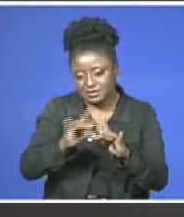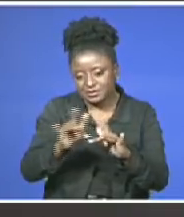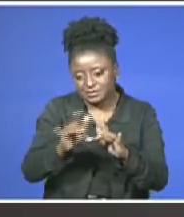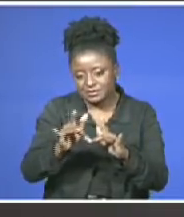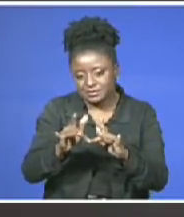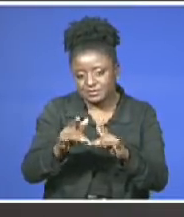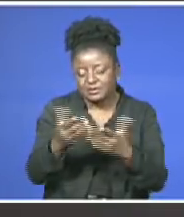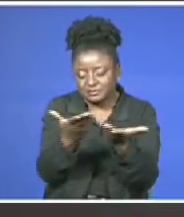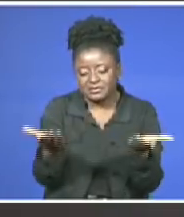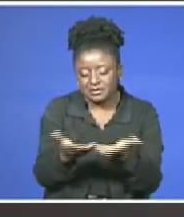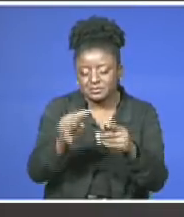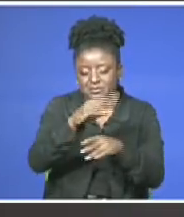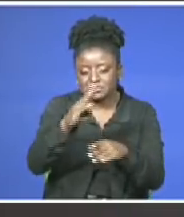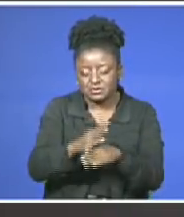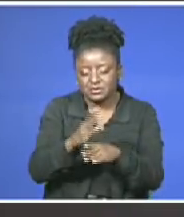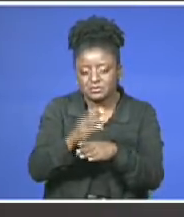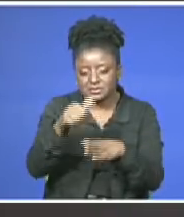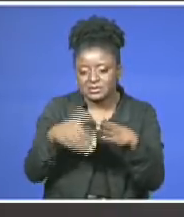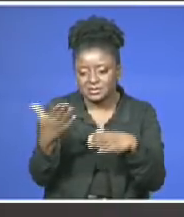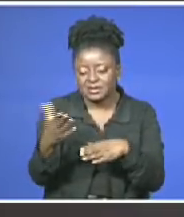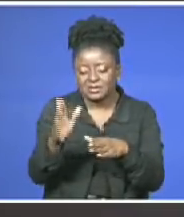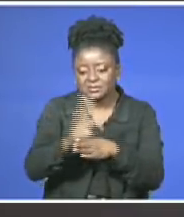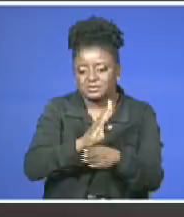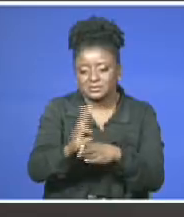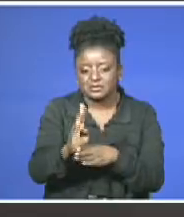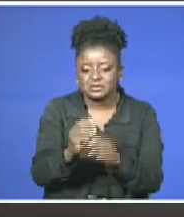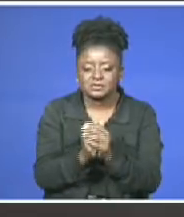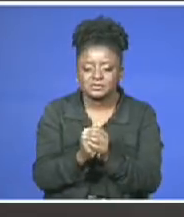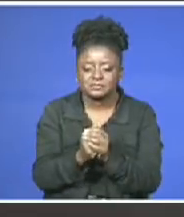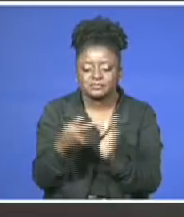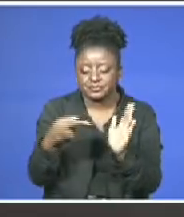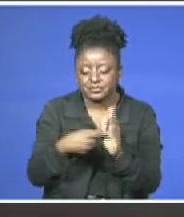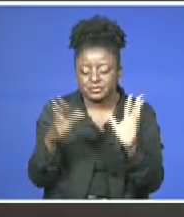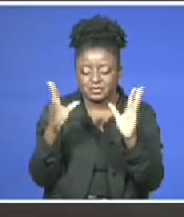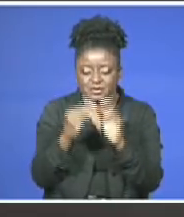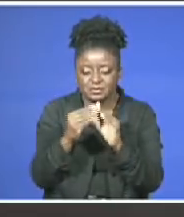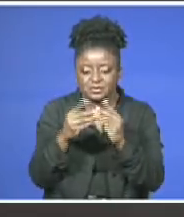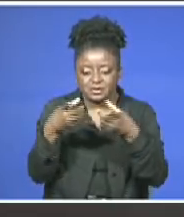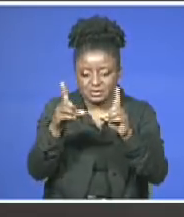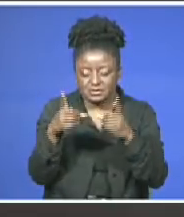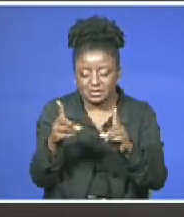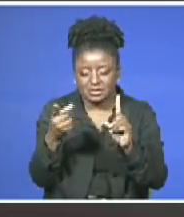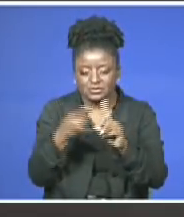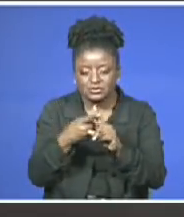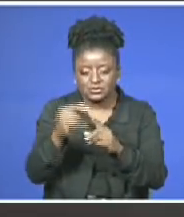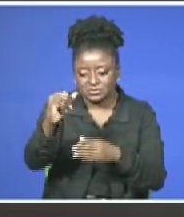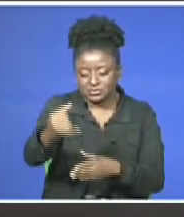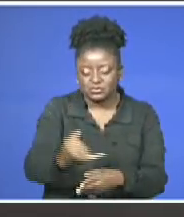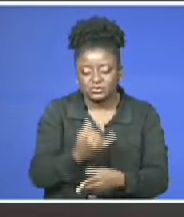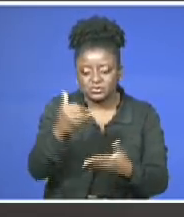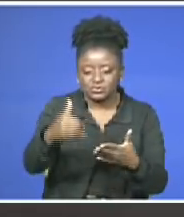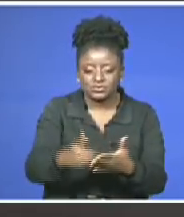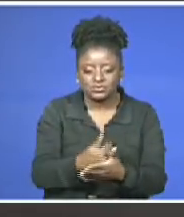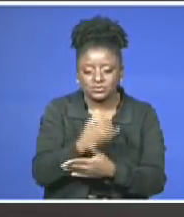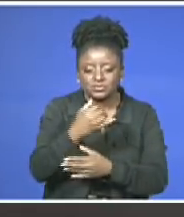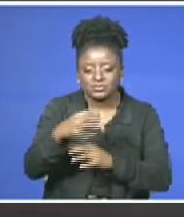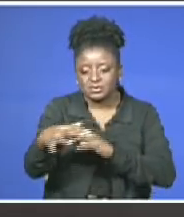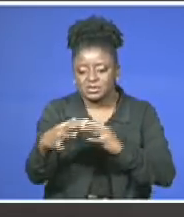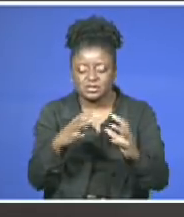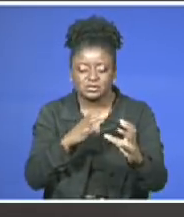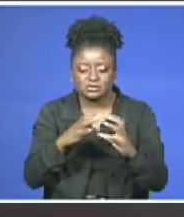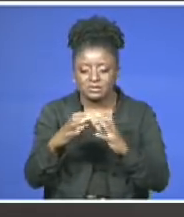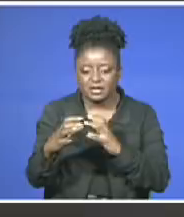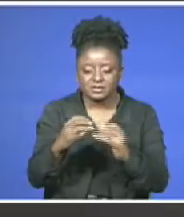Folks is optimistic. This seminar is designed to introduce the new interactive PES